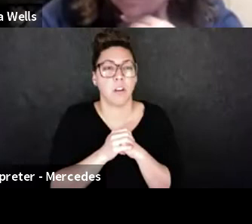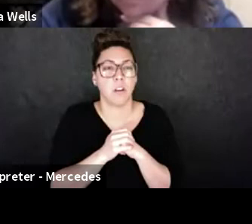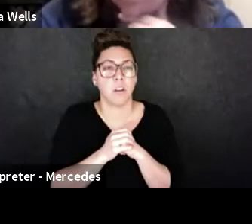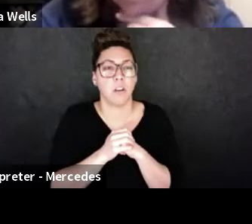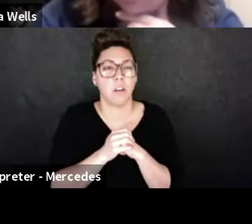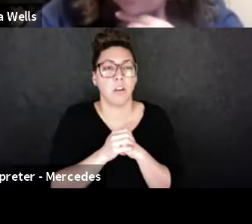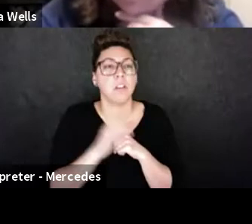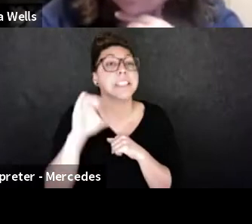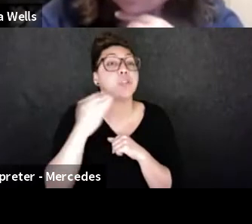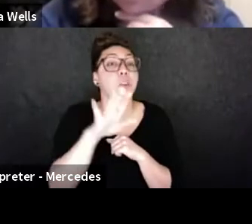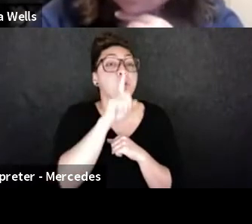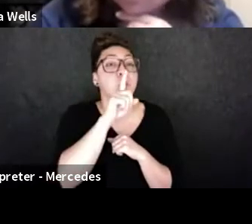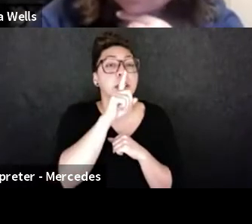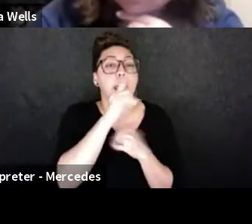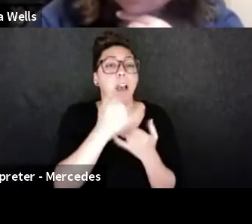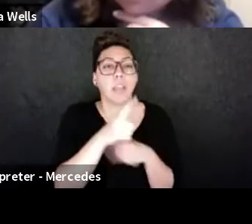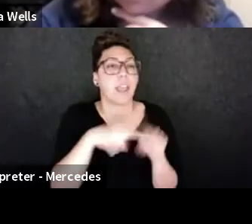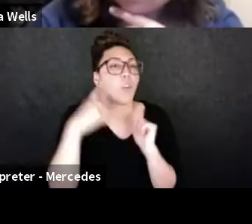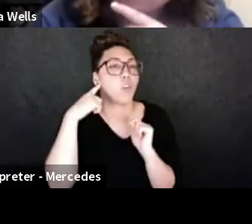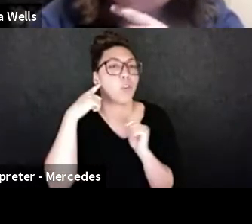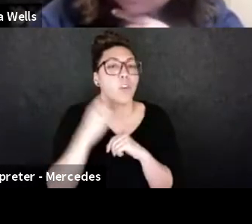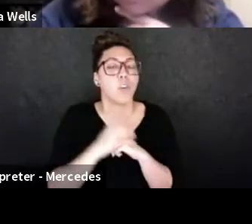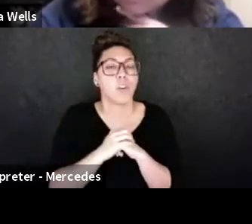Oh, CJ, you're muted too.